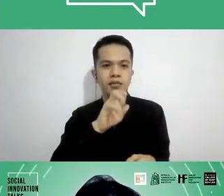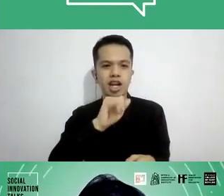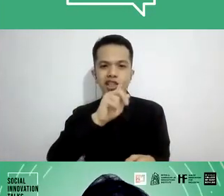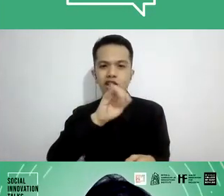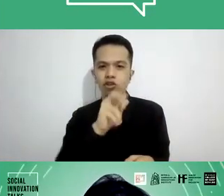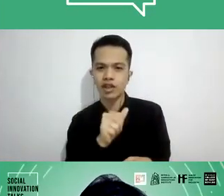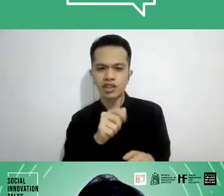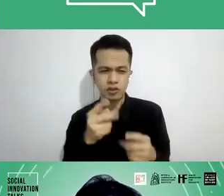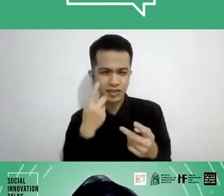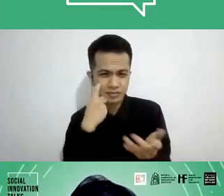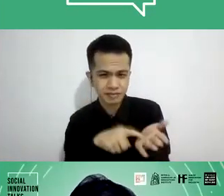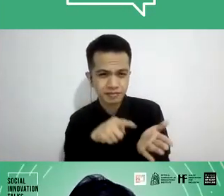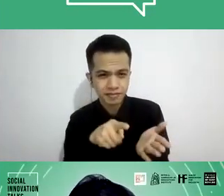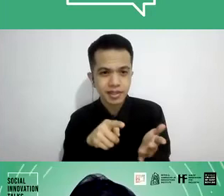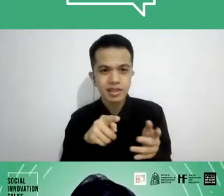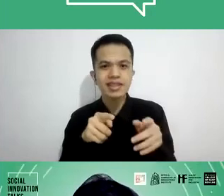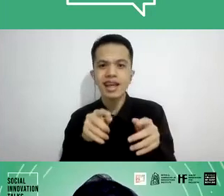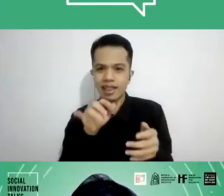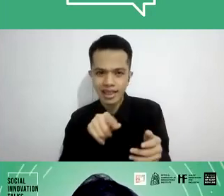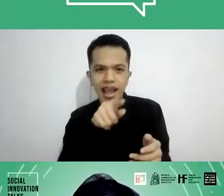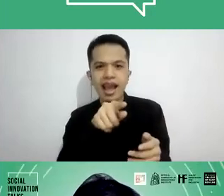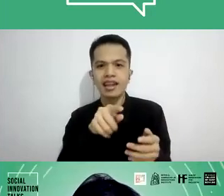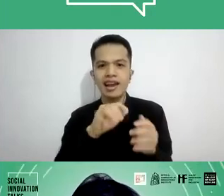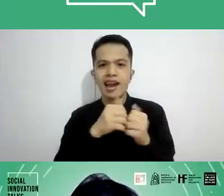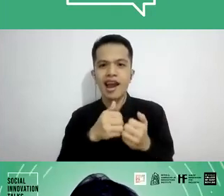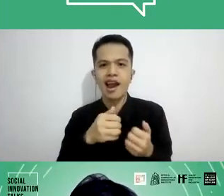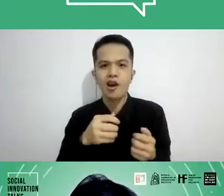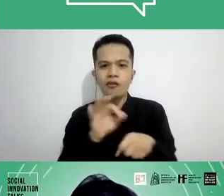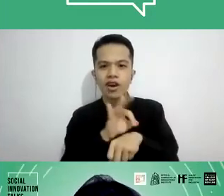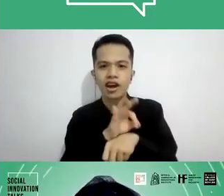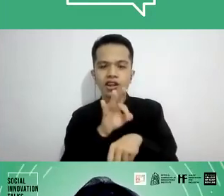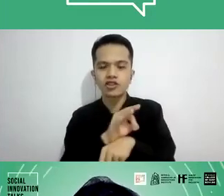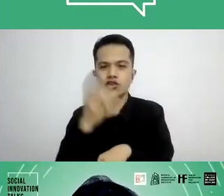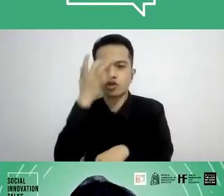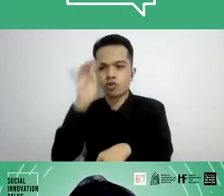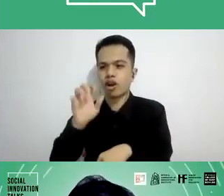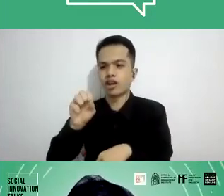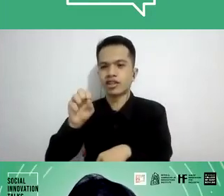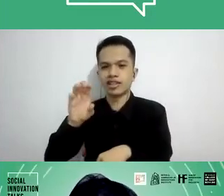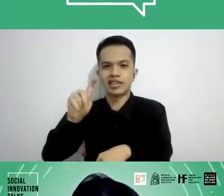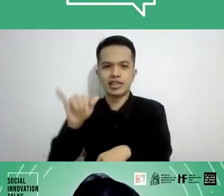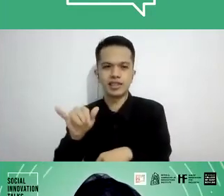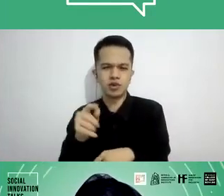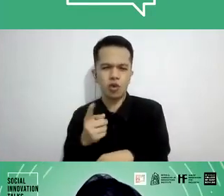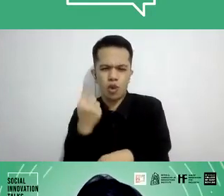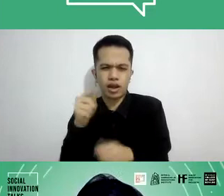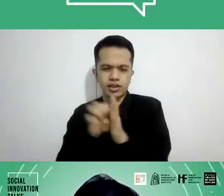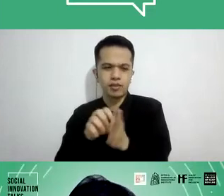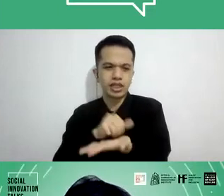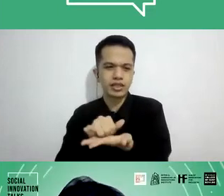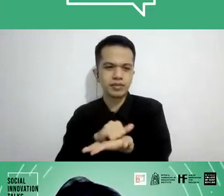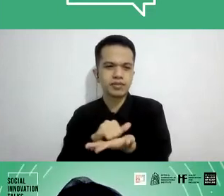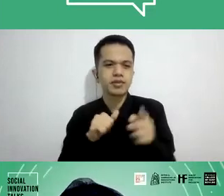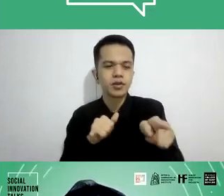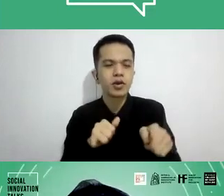you notice that these are some key examples of how smart cities are functioning. So the first one we'll look at is New York. In New